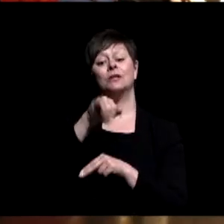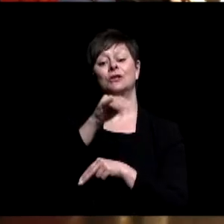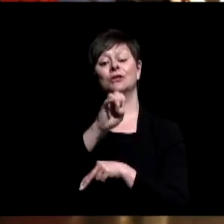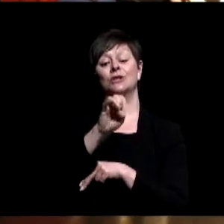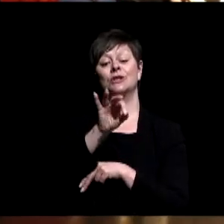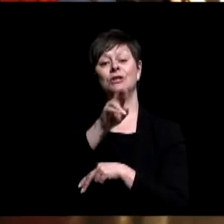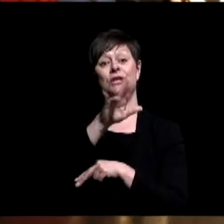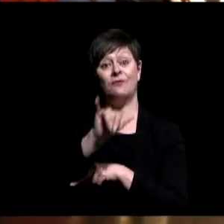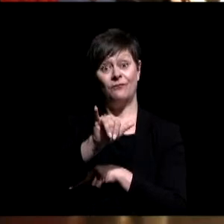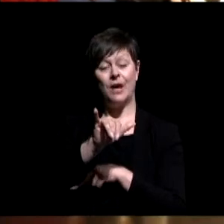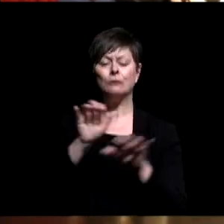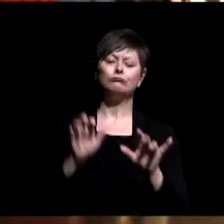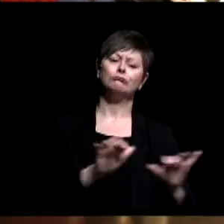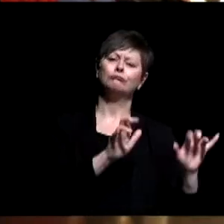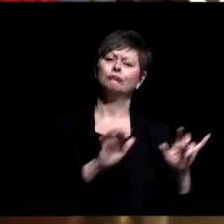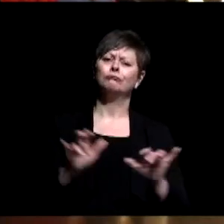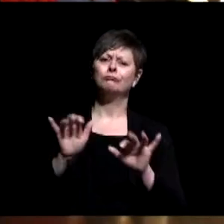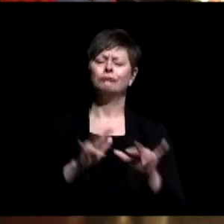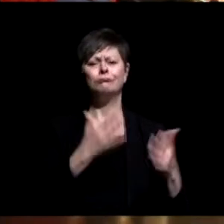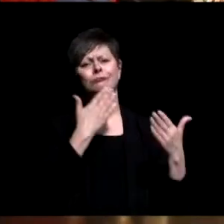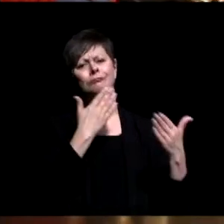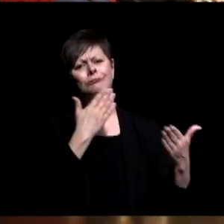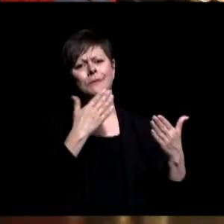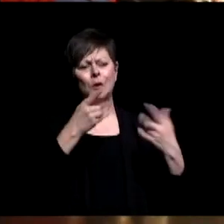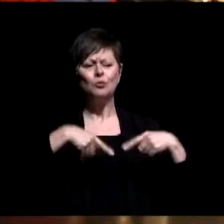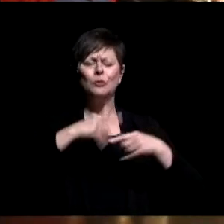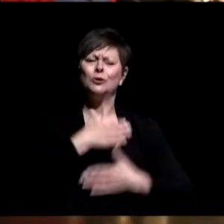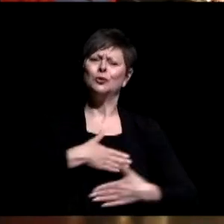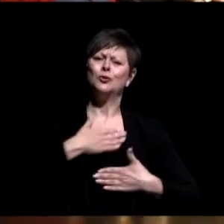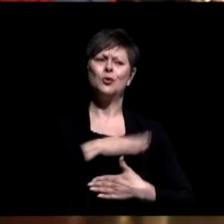incredible talents this afternoon.